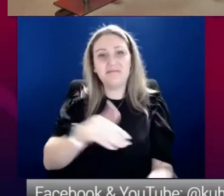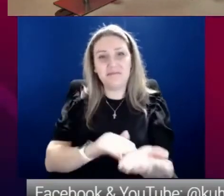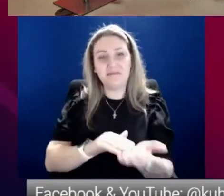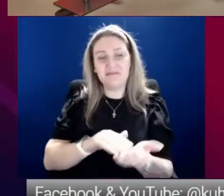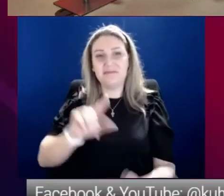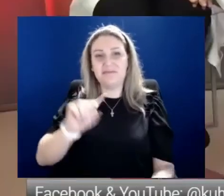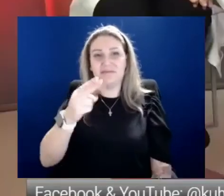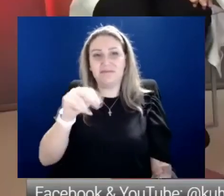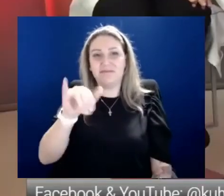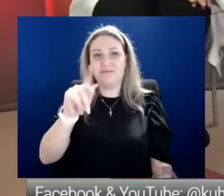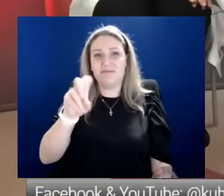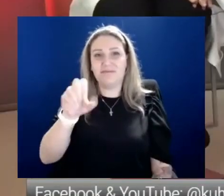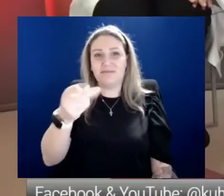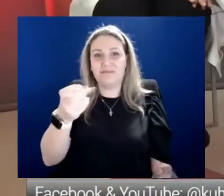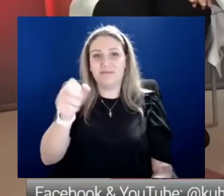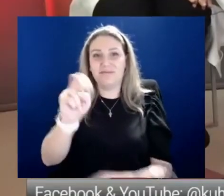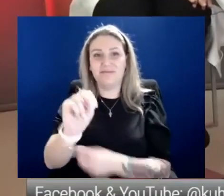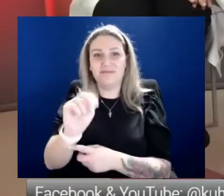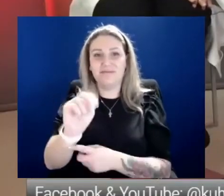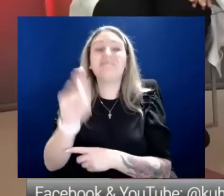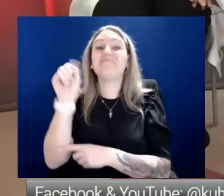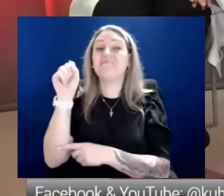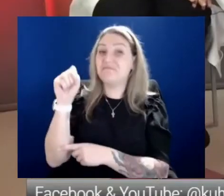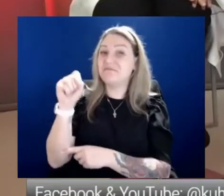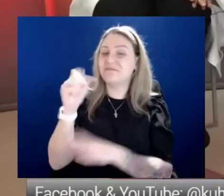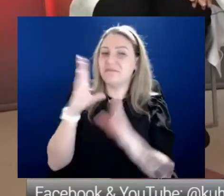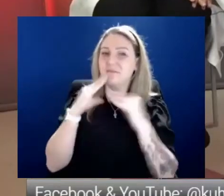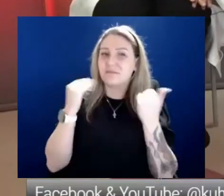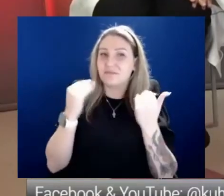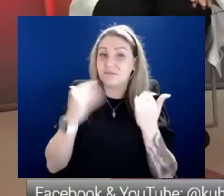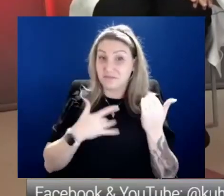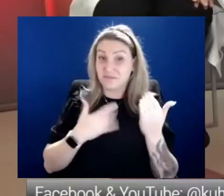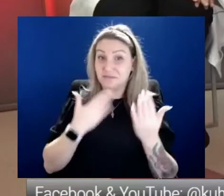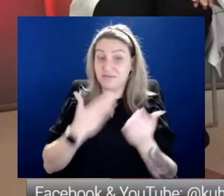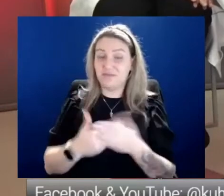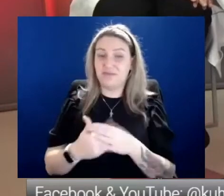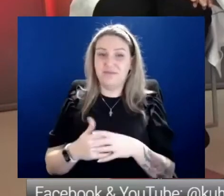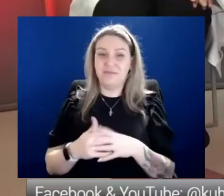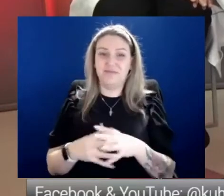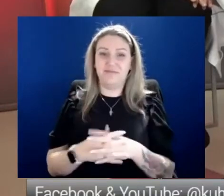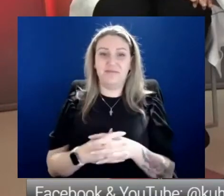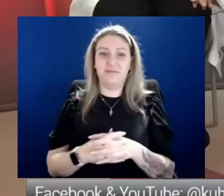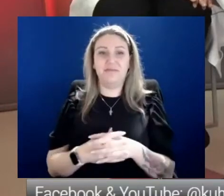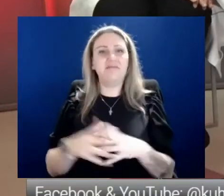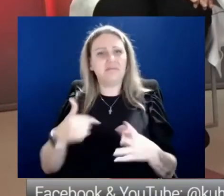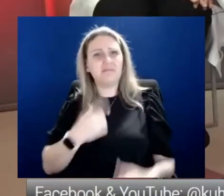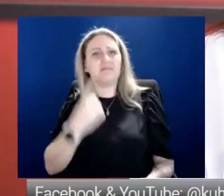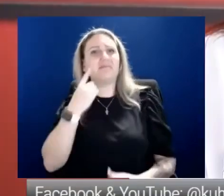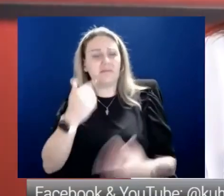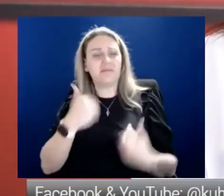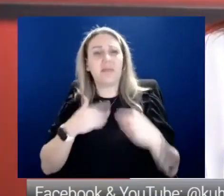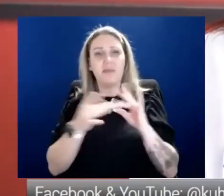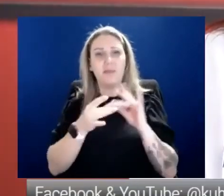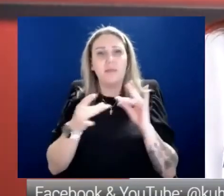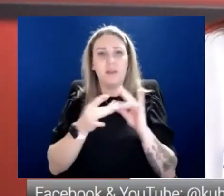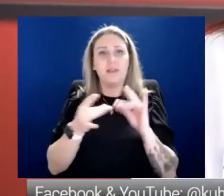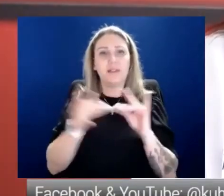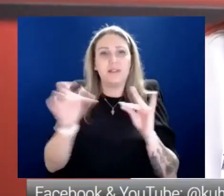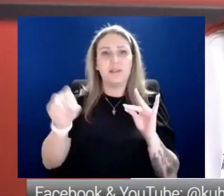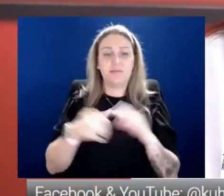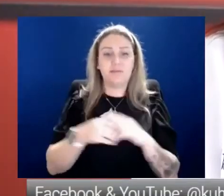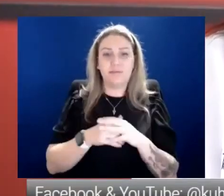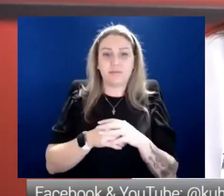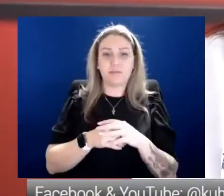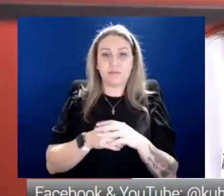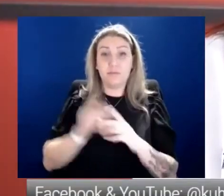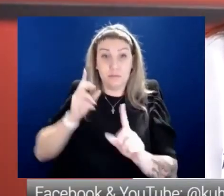yes and smiling, and this must feel good. Yeah, so I think we've got the message. The bottom line is that heart disease